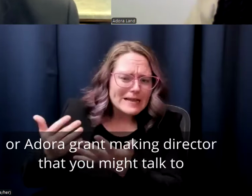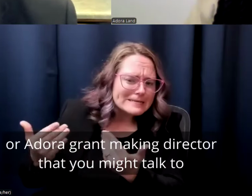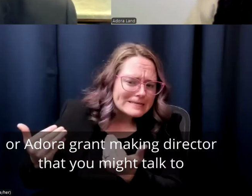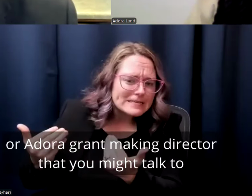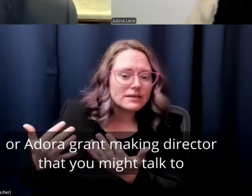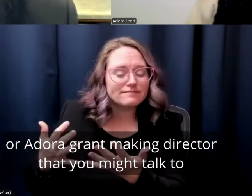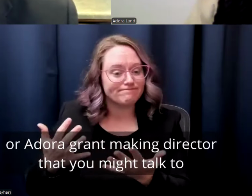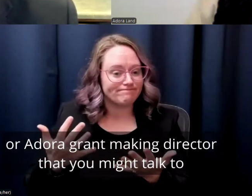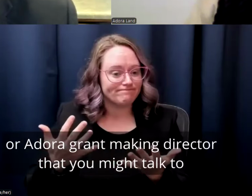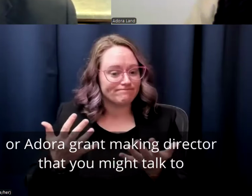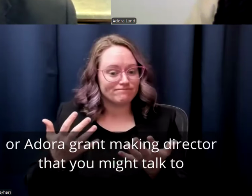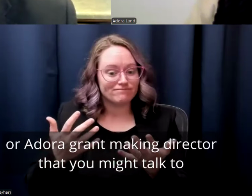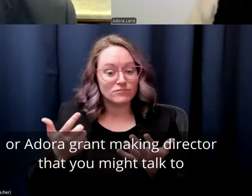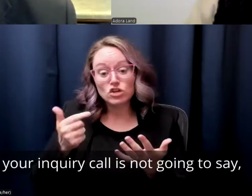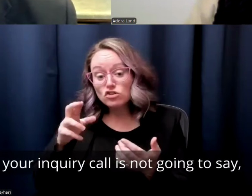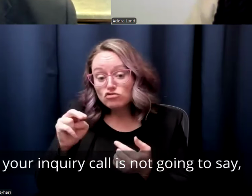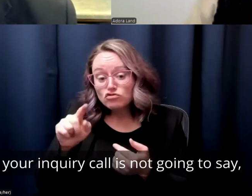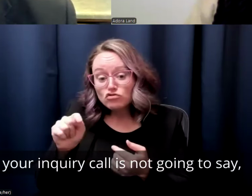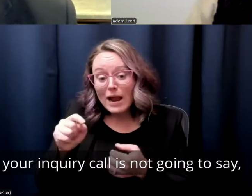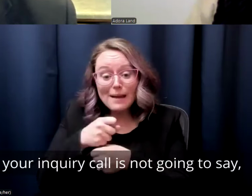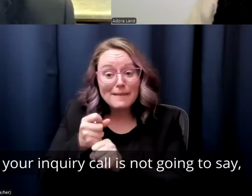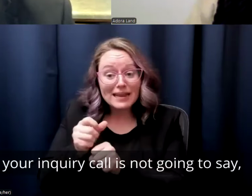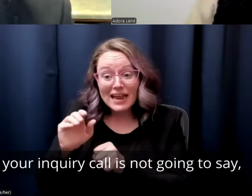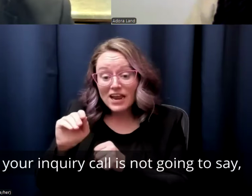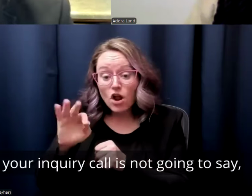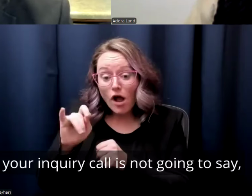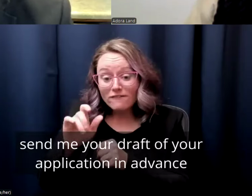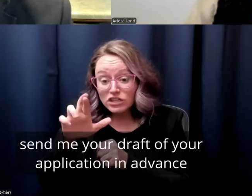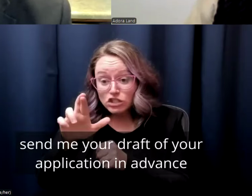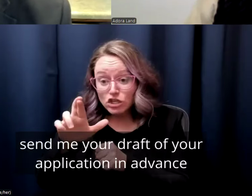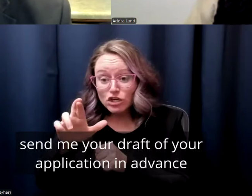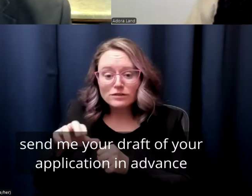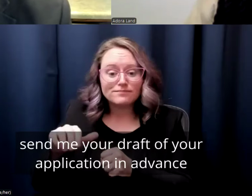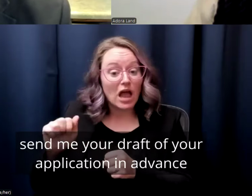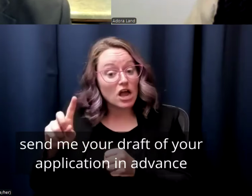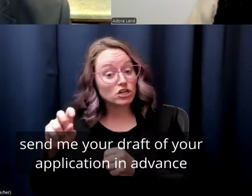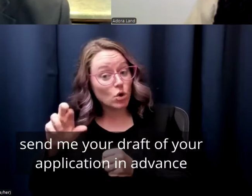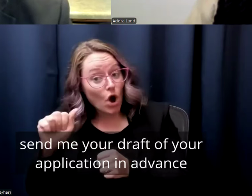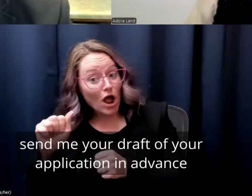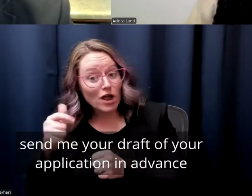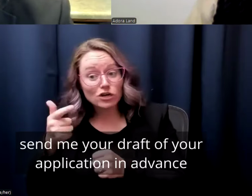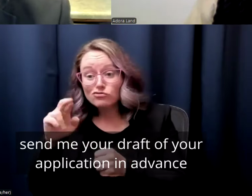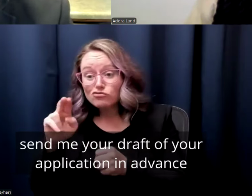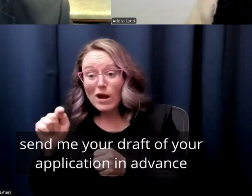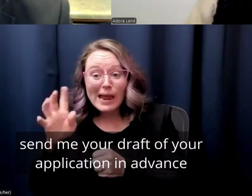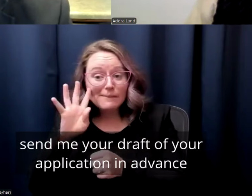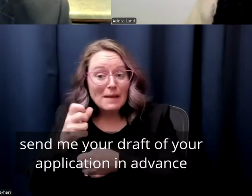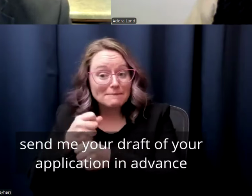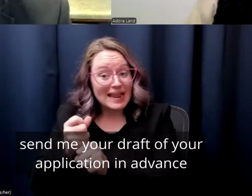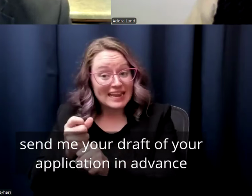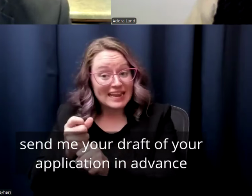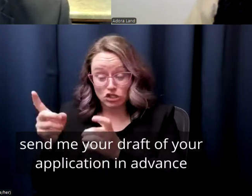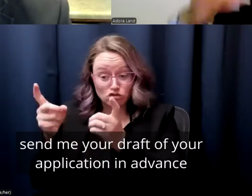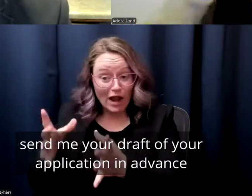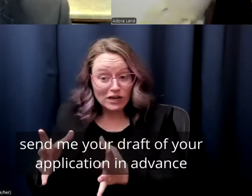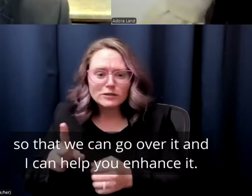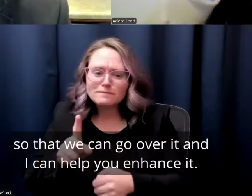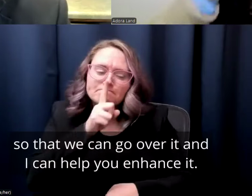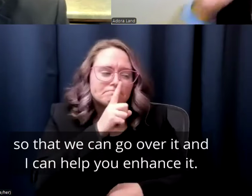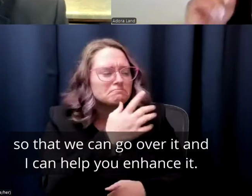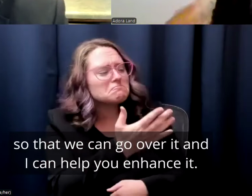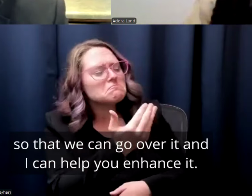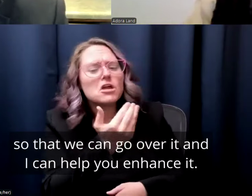grant making director that you might talk to on your inquiry call is not going to say, send me your draft of your application in advance